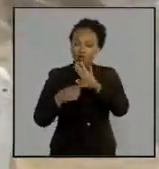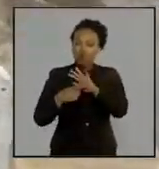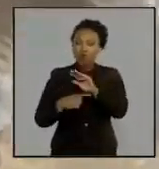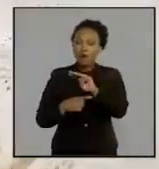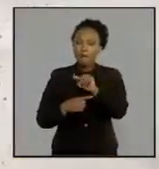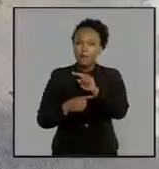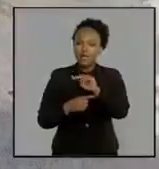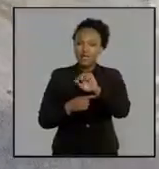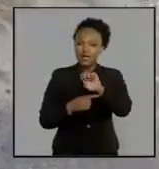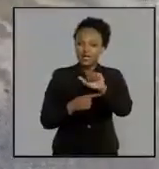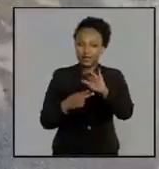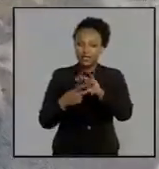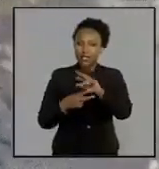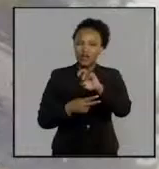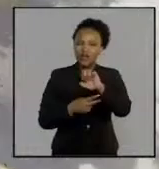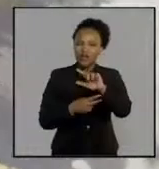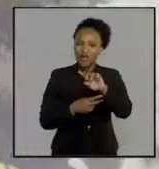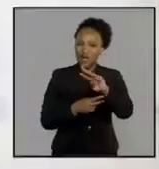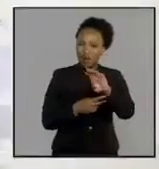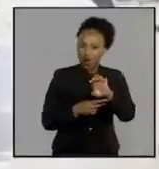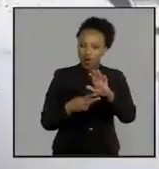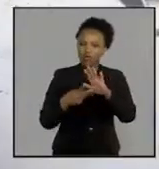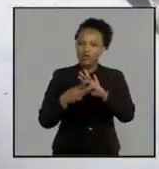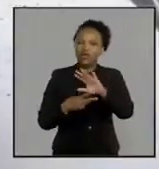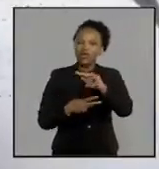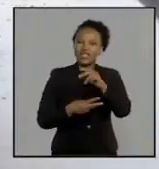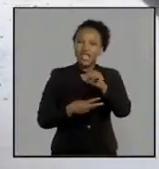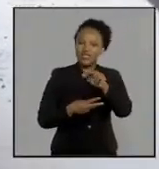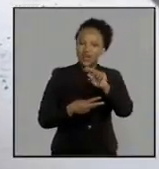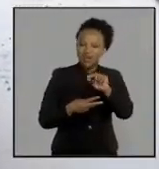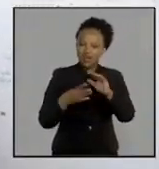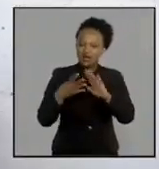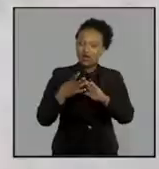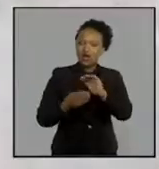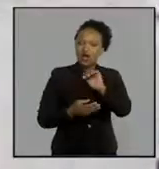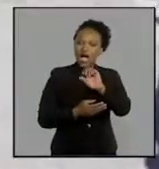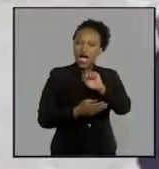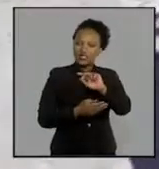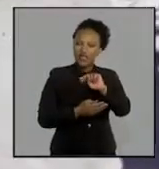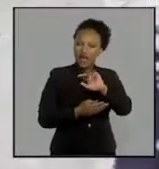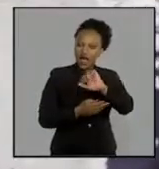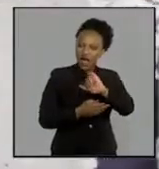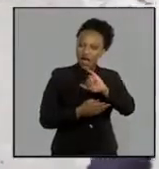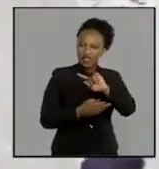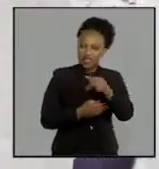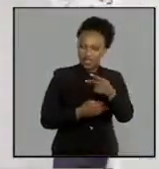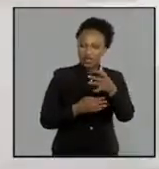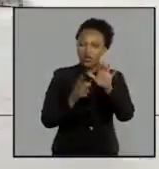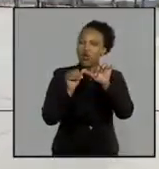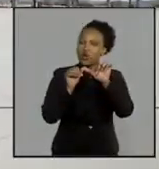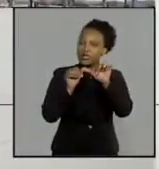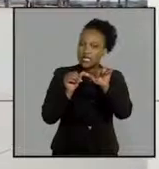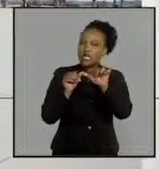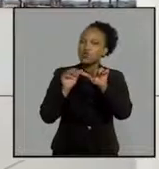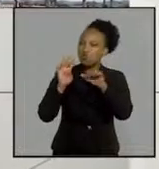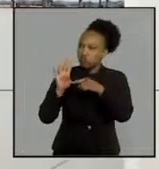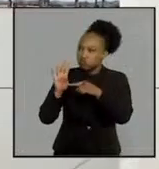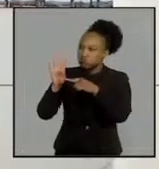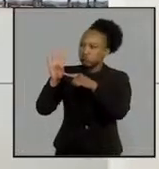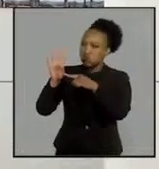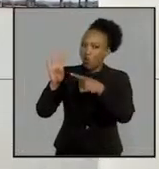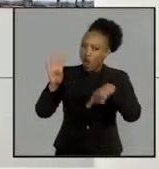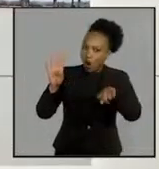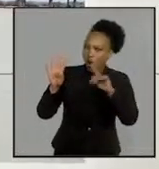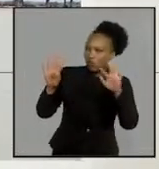Samfeka, Rifilwe Letwaba, Major Catherine Labuskagni, Asnath Mahapa. Keep rising so that they can see you